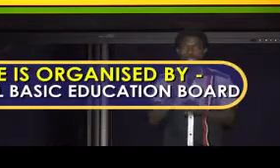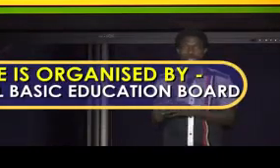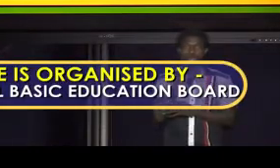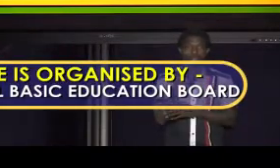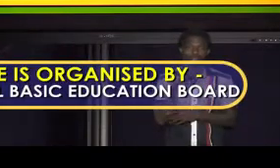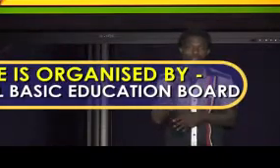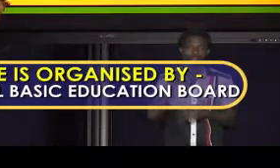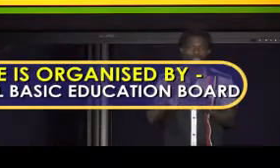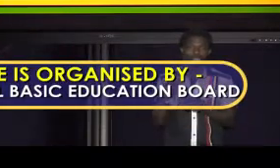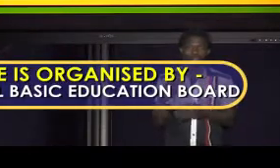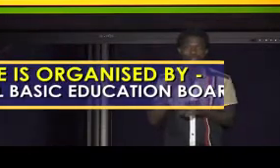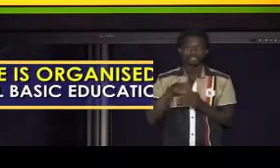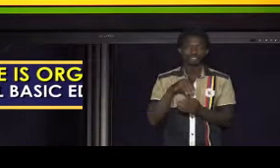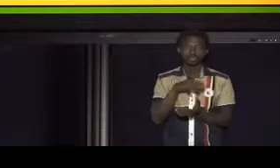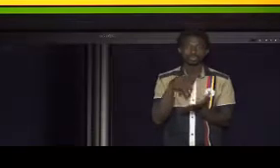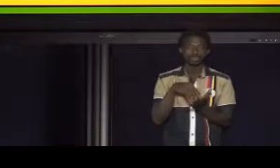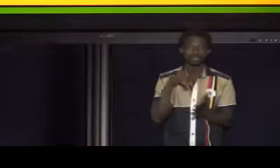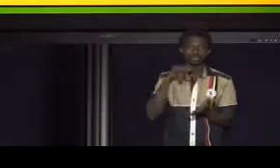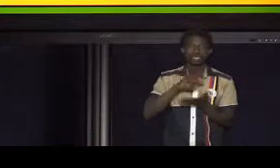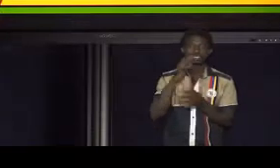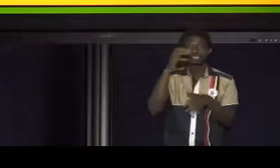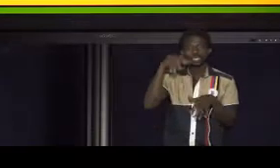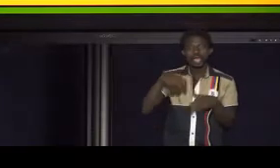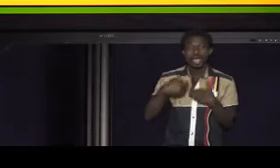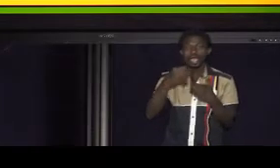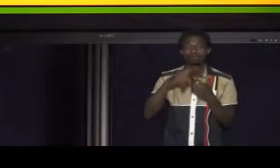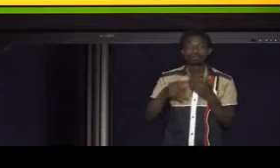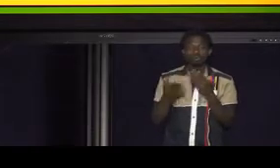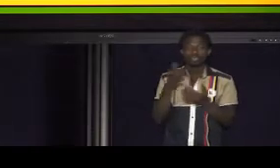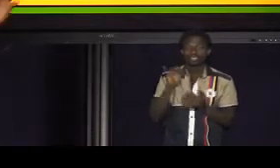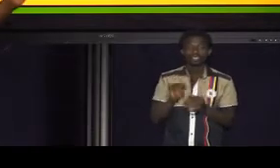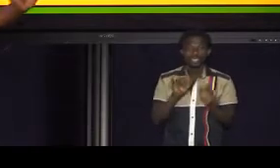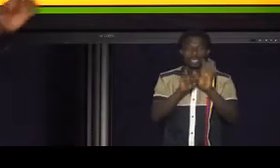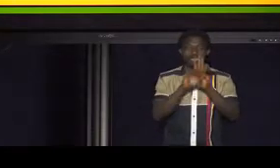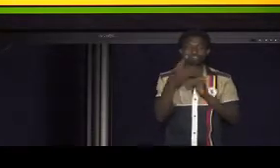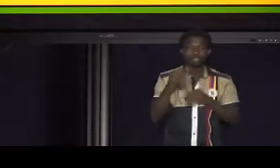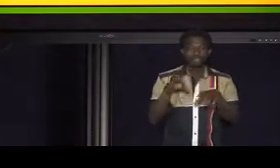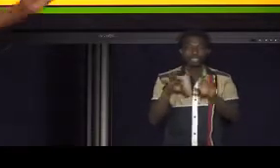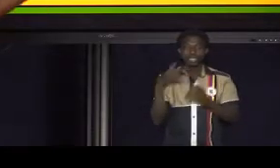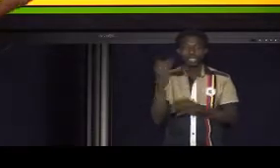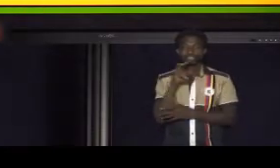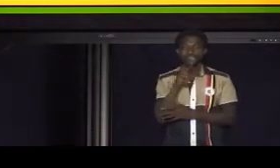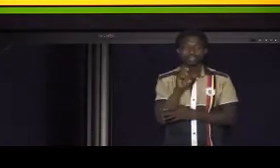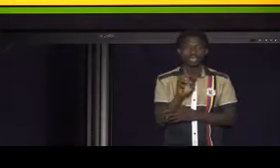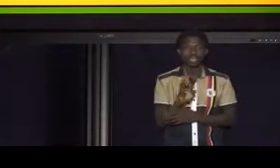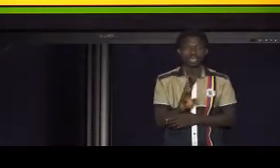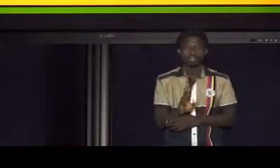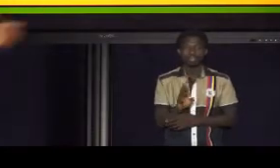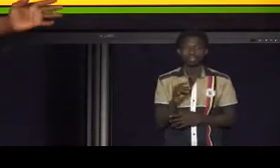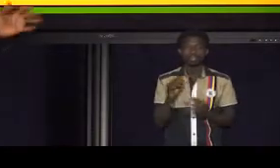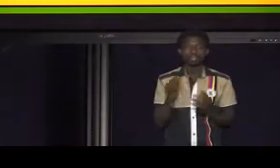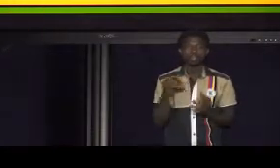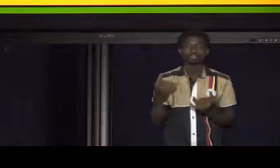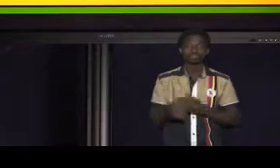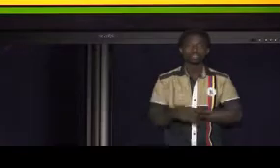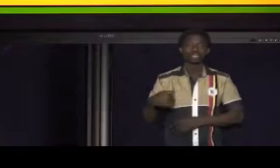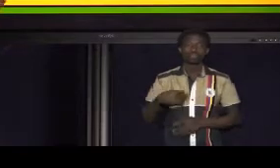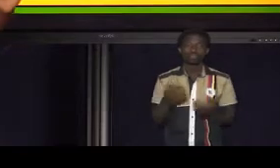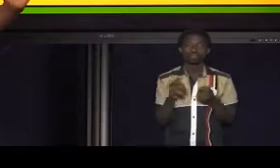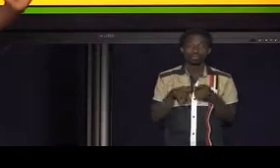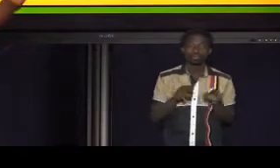in the middle. That's how to easily identify the classes of levers. So today we want to move on